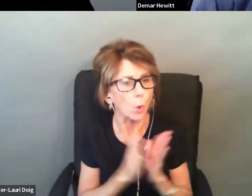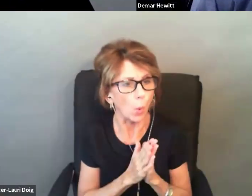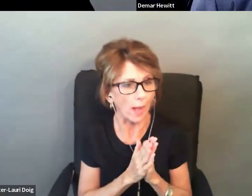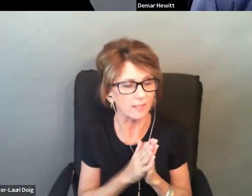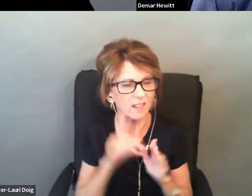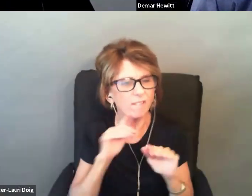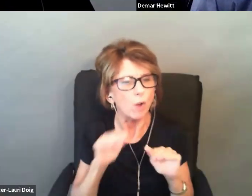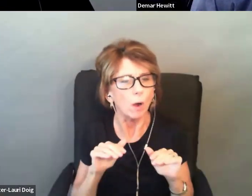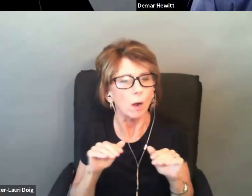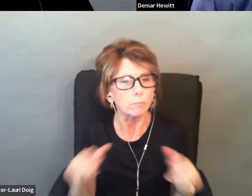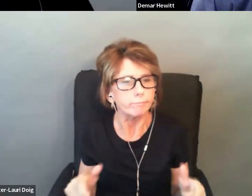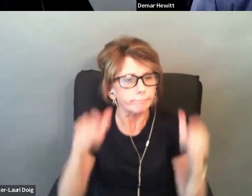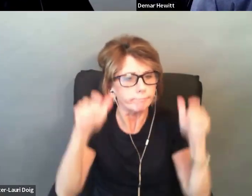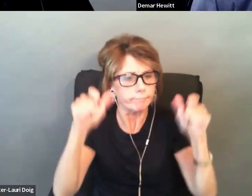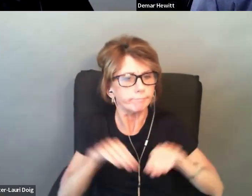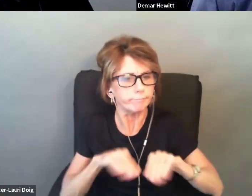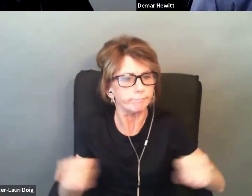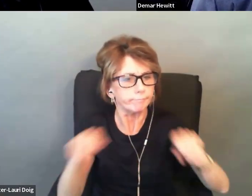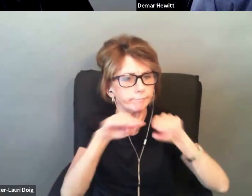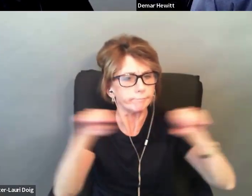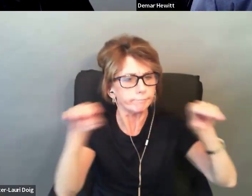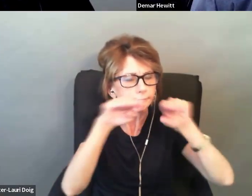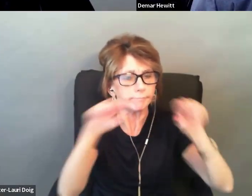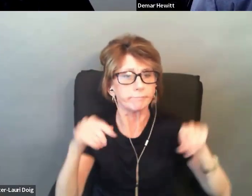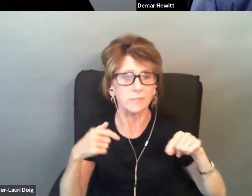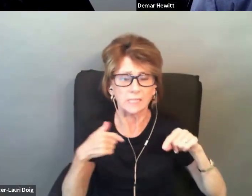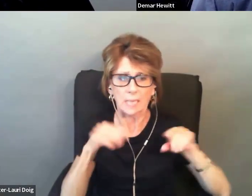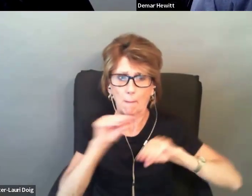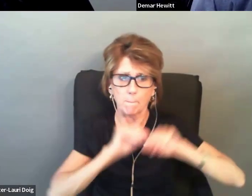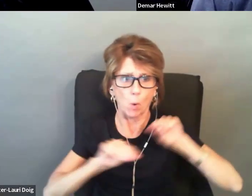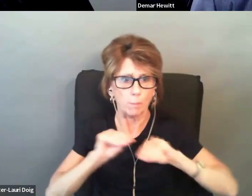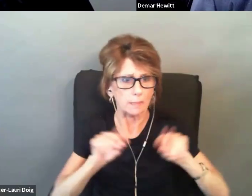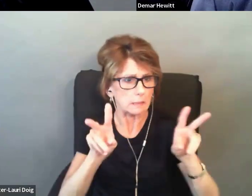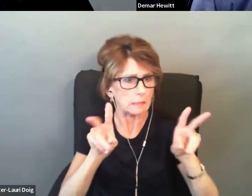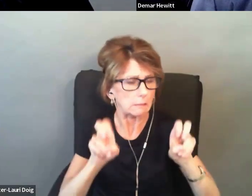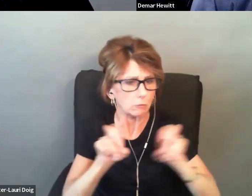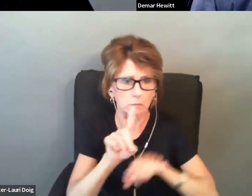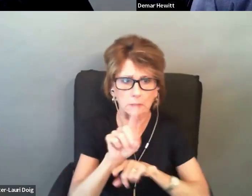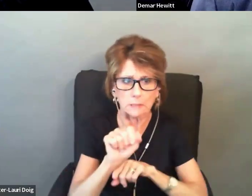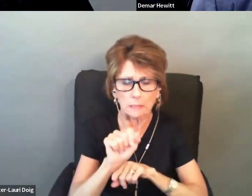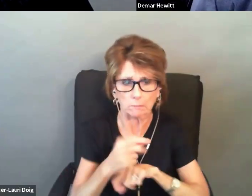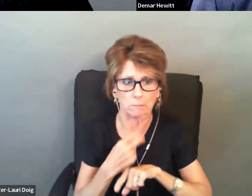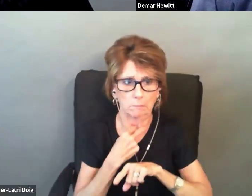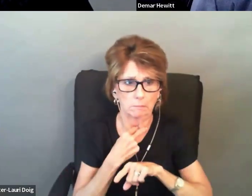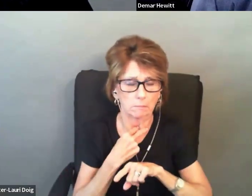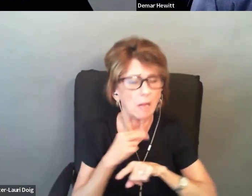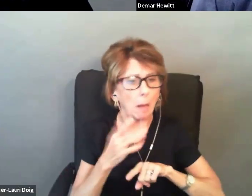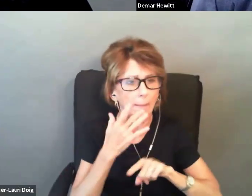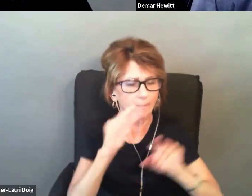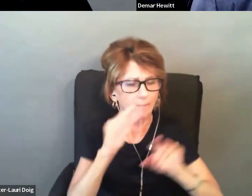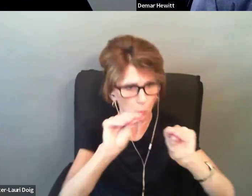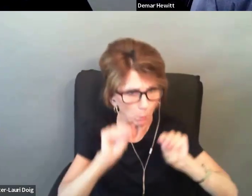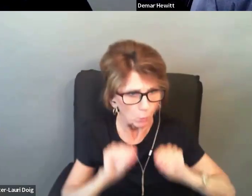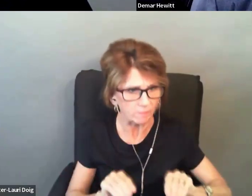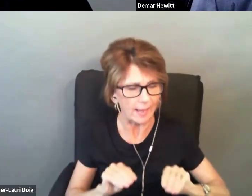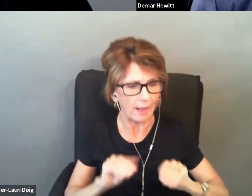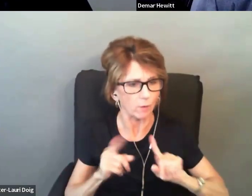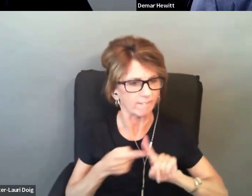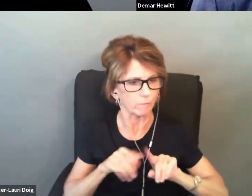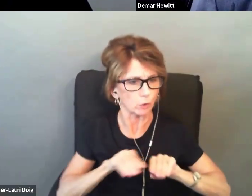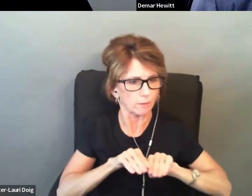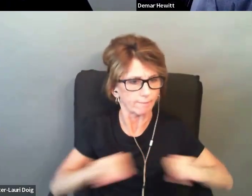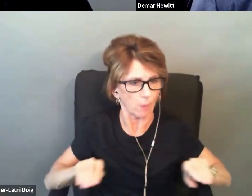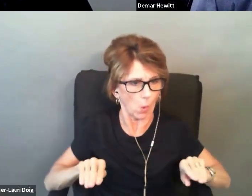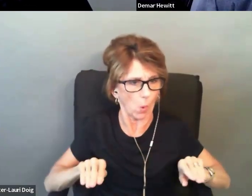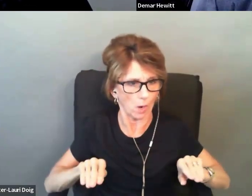market rent building due to mobility concerns, and there is available unit on the main floor, which is the same size